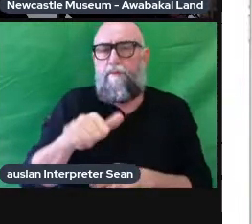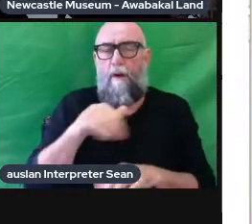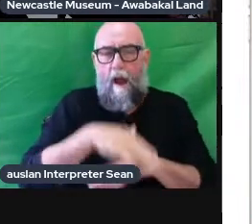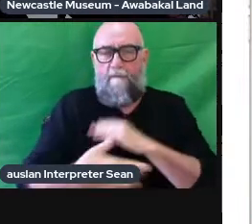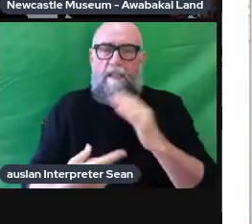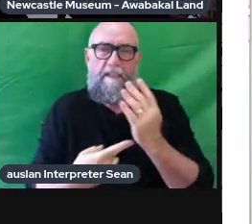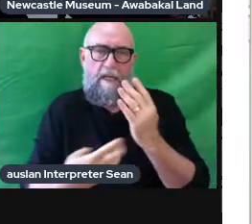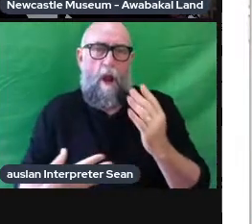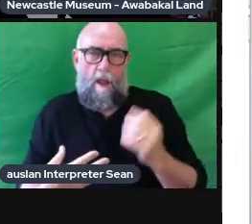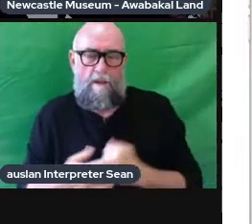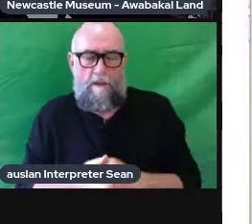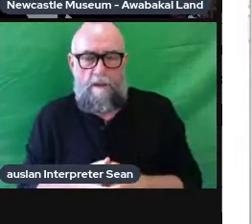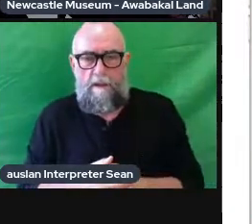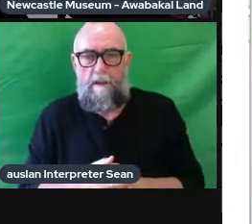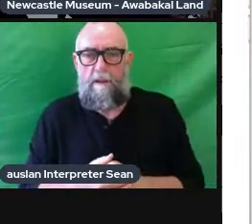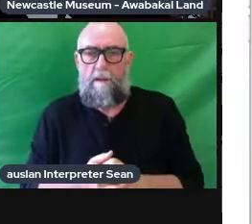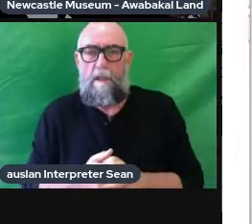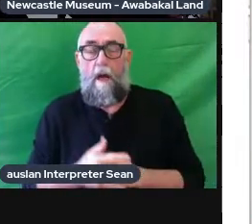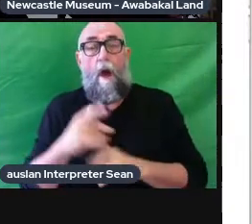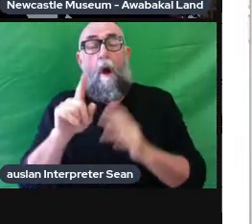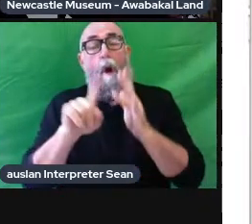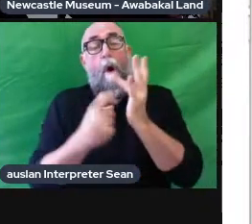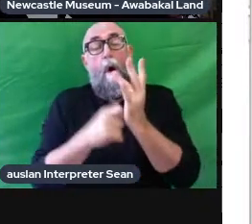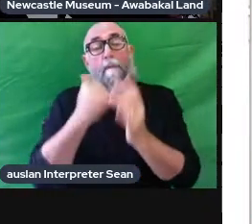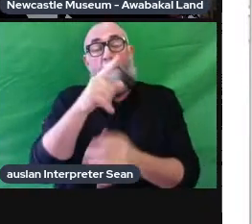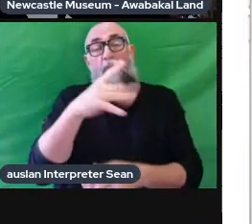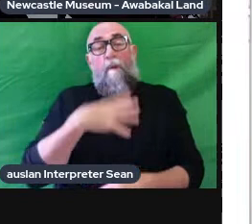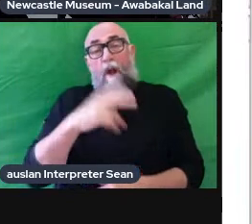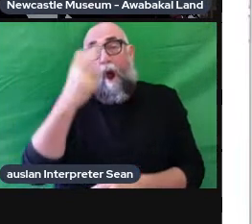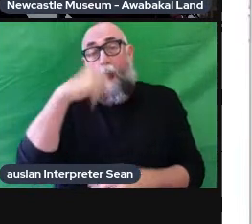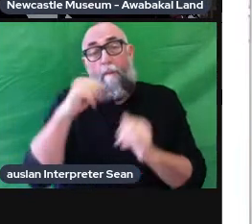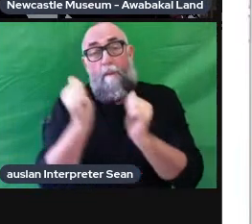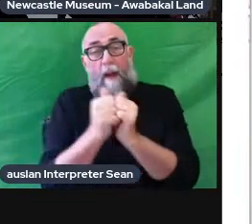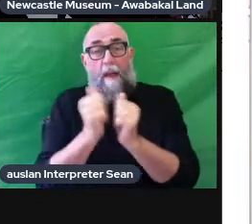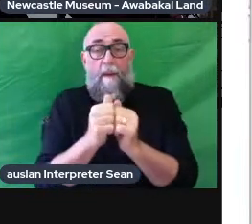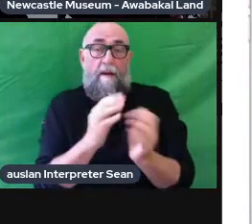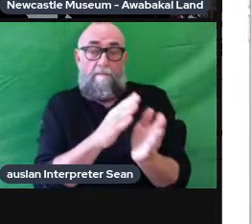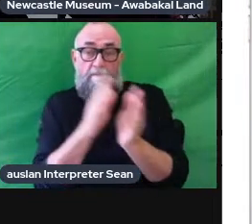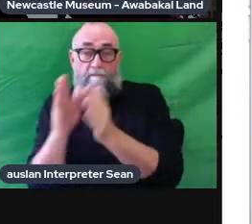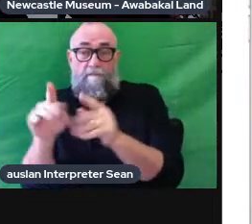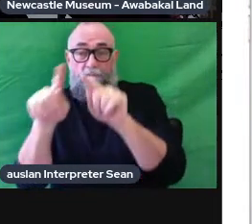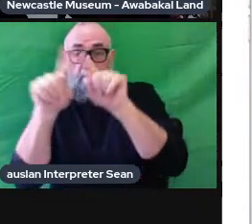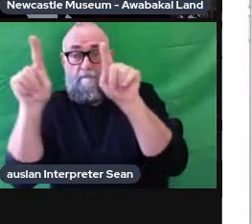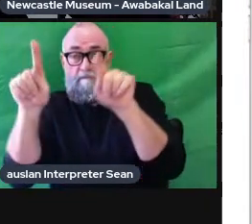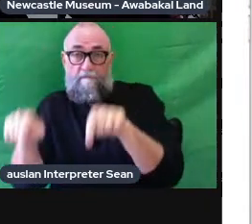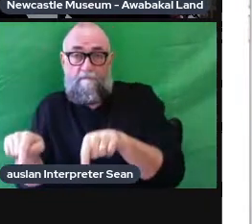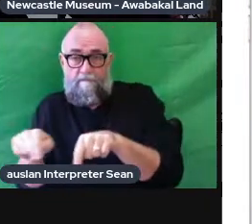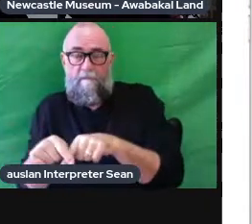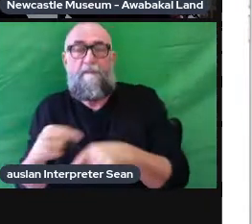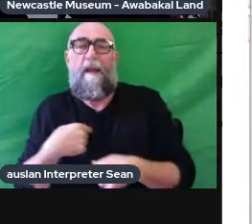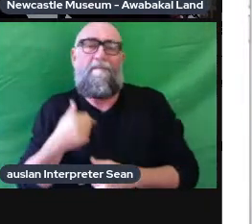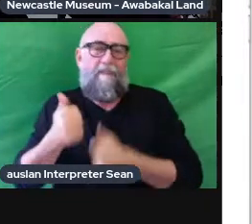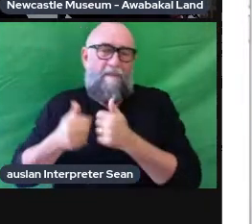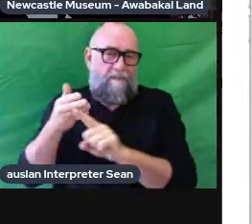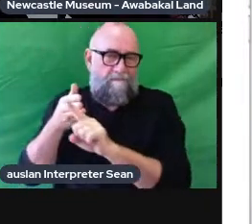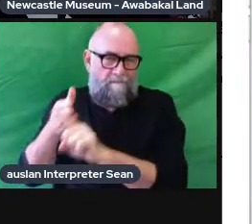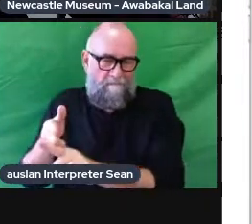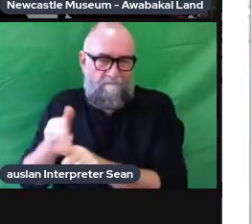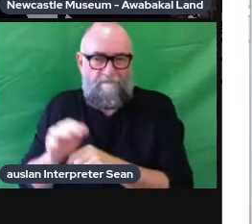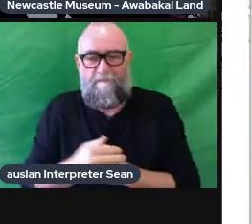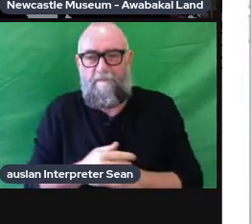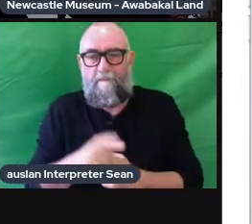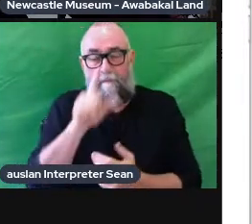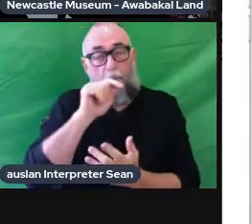strategies. If you prefer the good old-fashioned paper version, which I'm a big fan of, you can also pick up from the